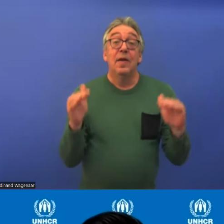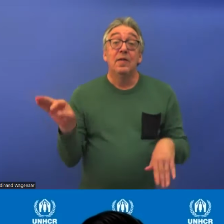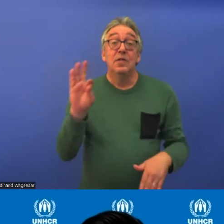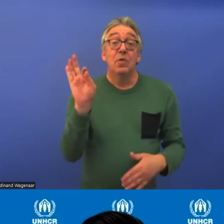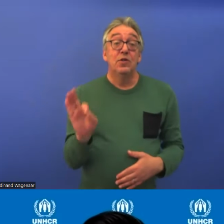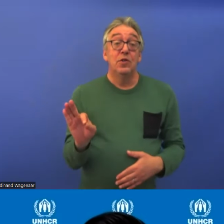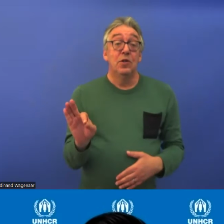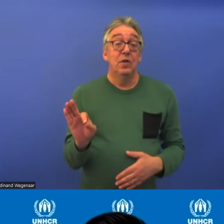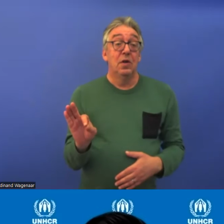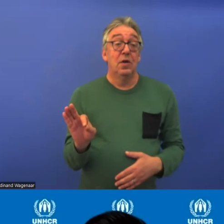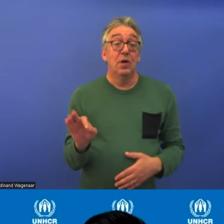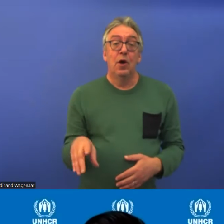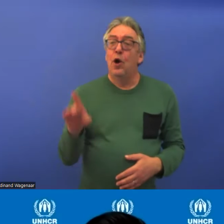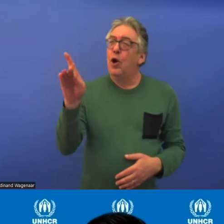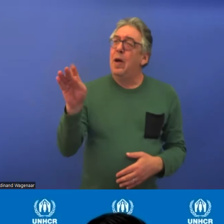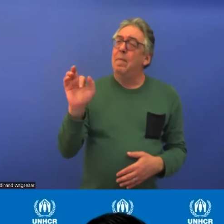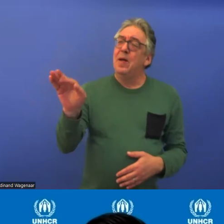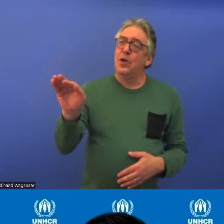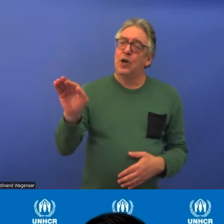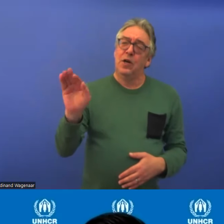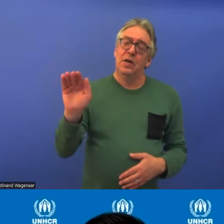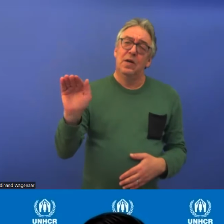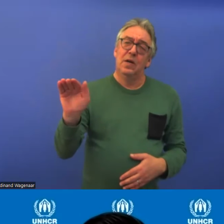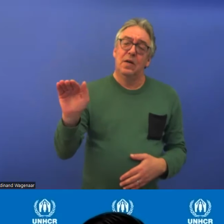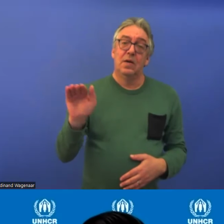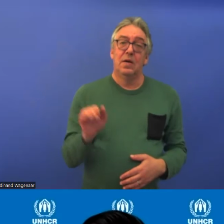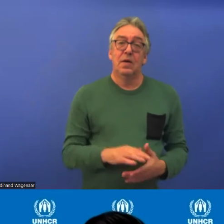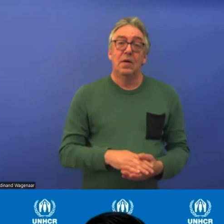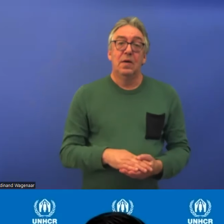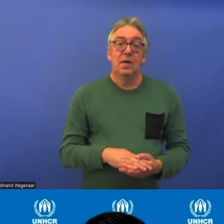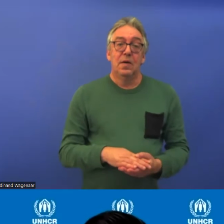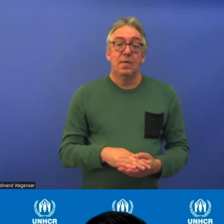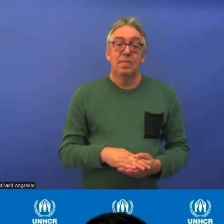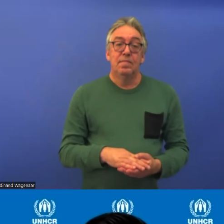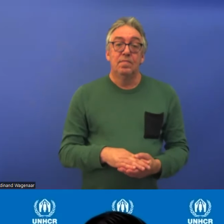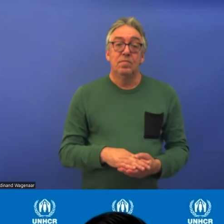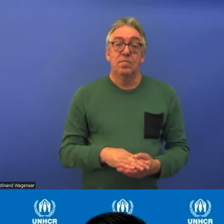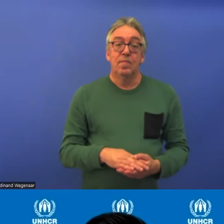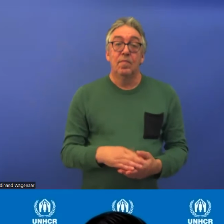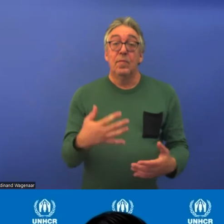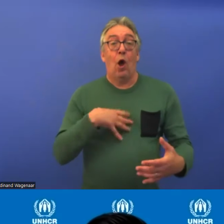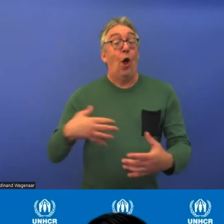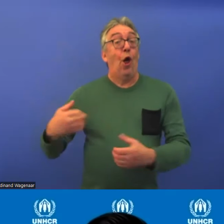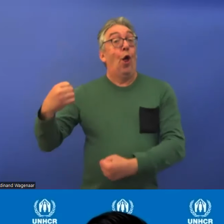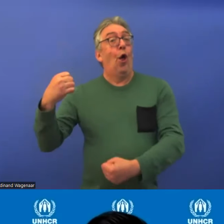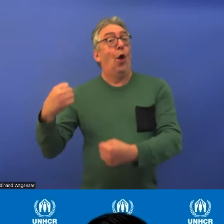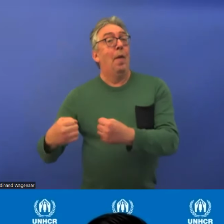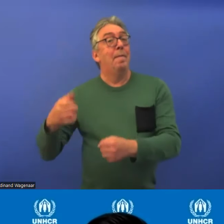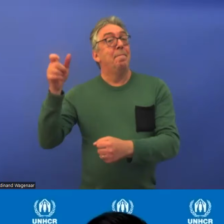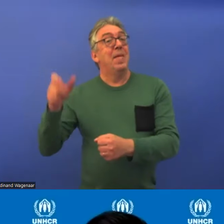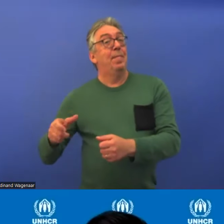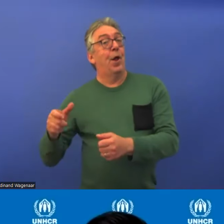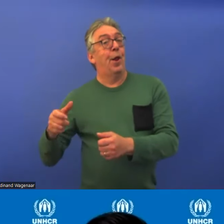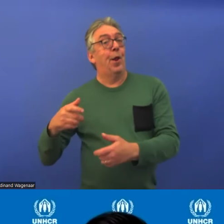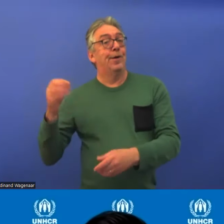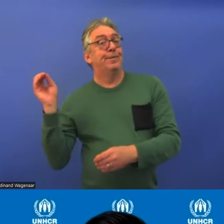Peter, there was a question on having access to the questions about compliance to CRPD articles. Maybe if you